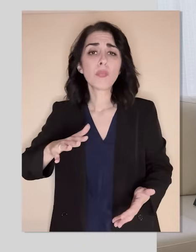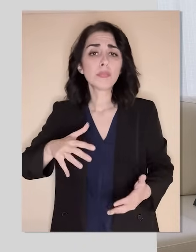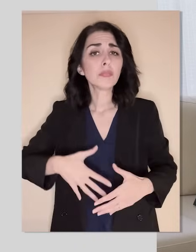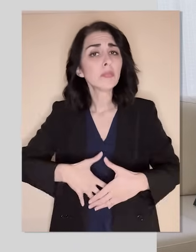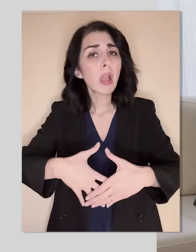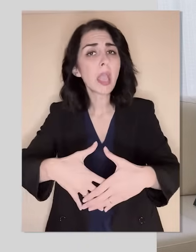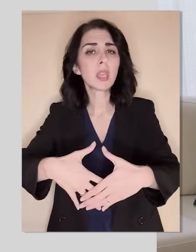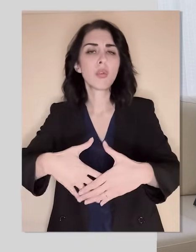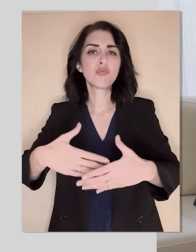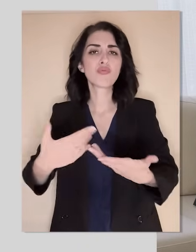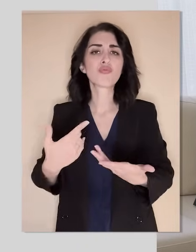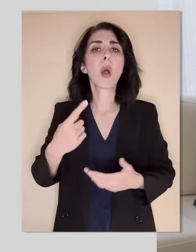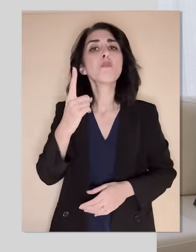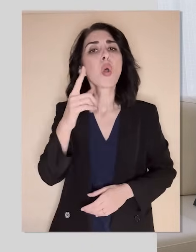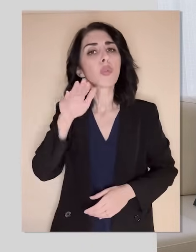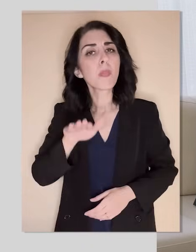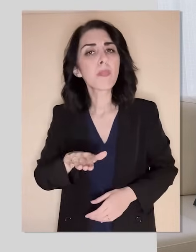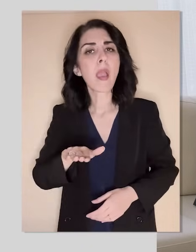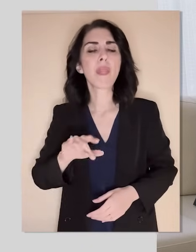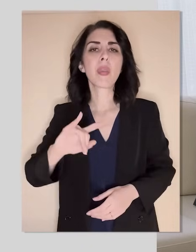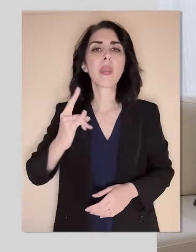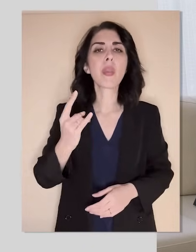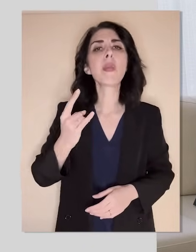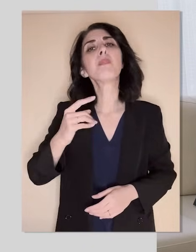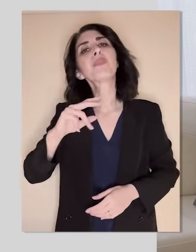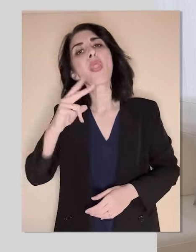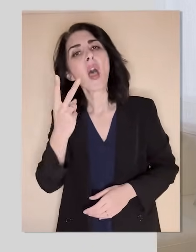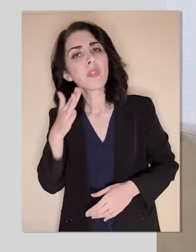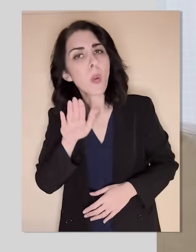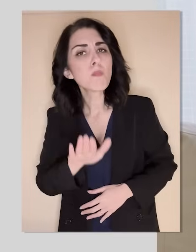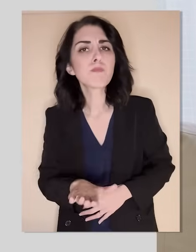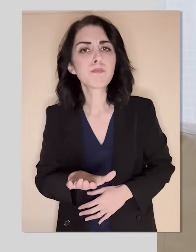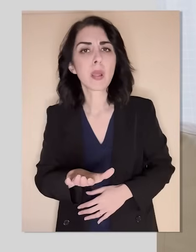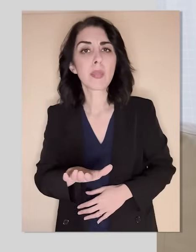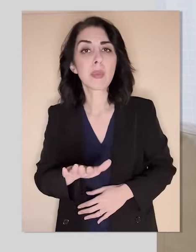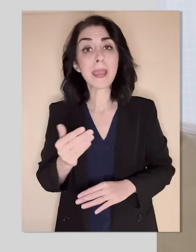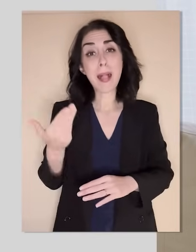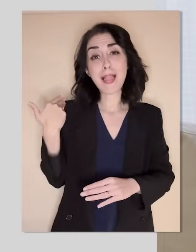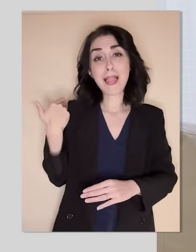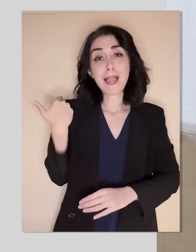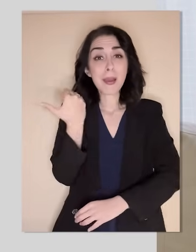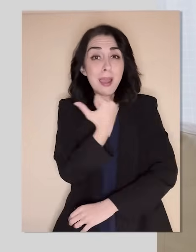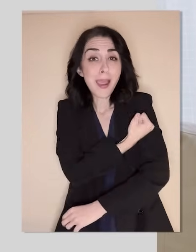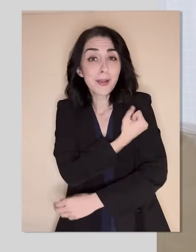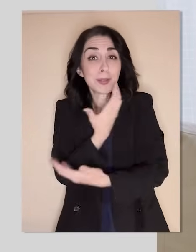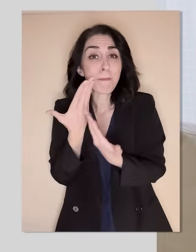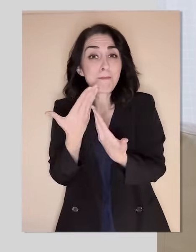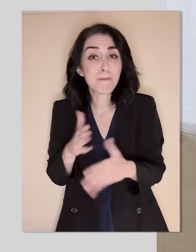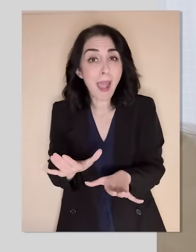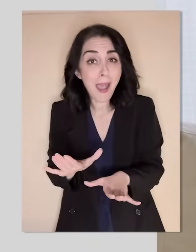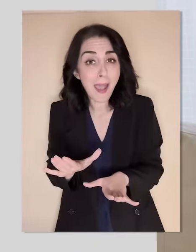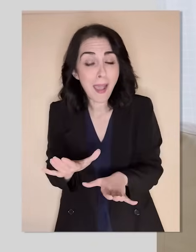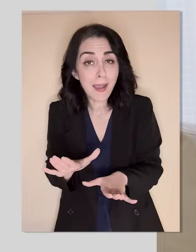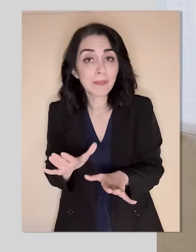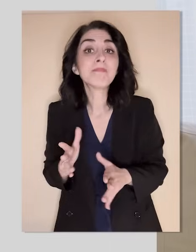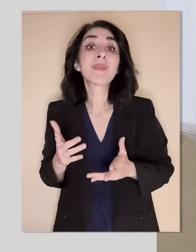first child, and they just took the injection, they shouldn't get pregnant for 5 months. So that's a little